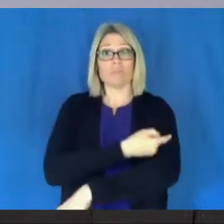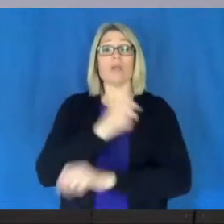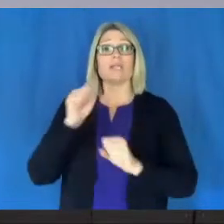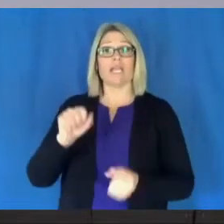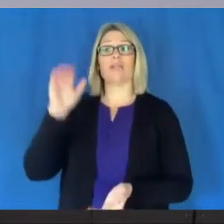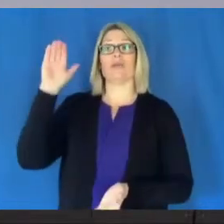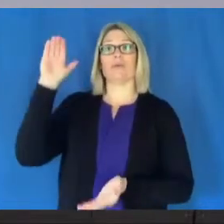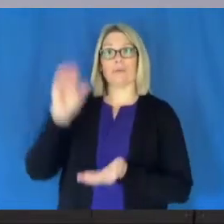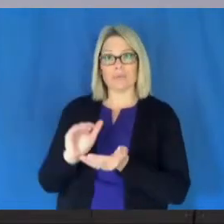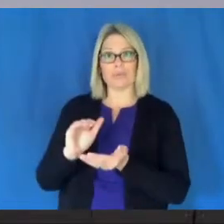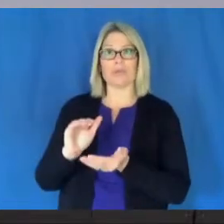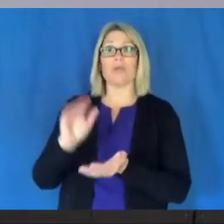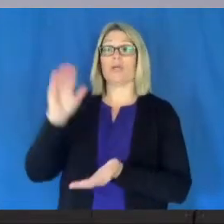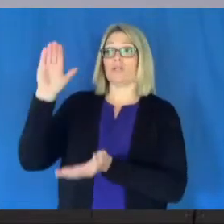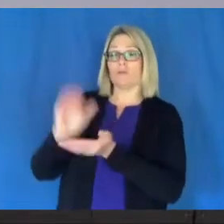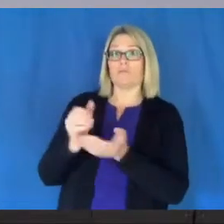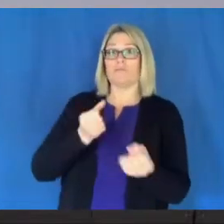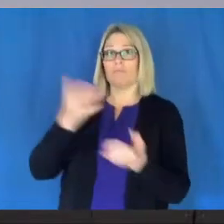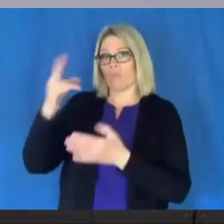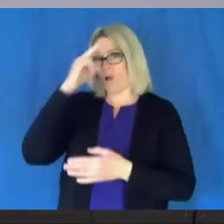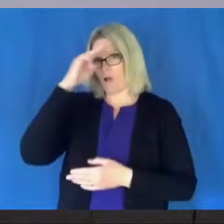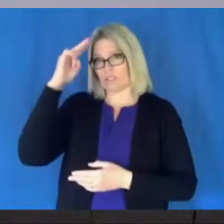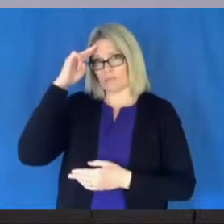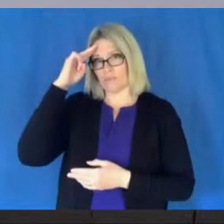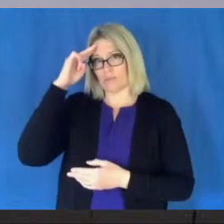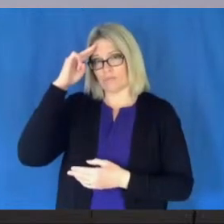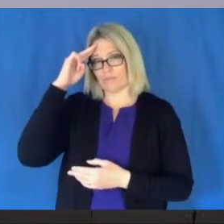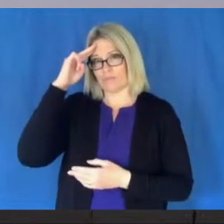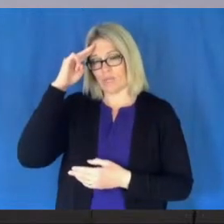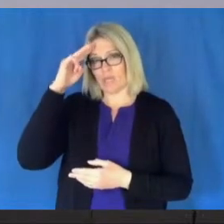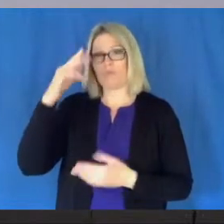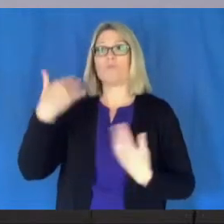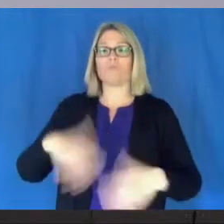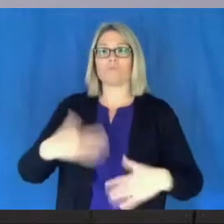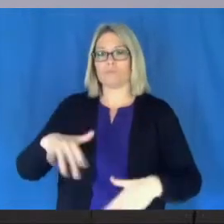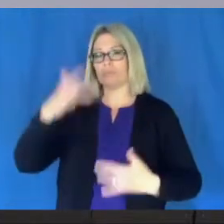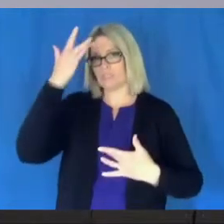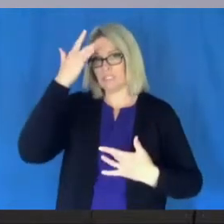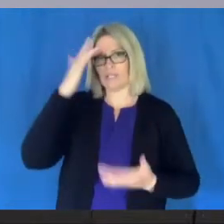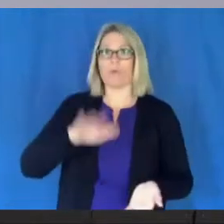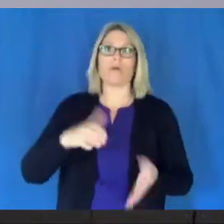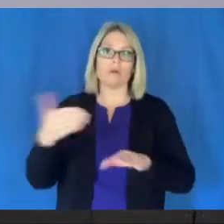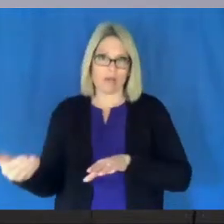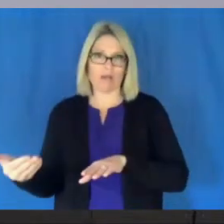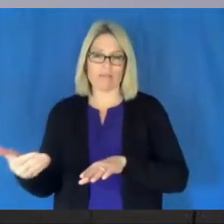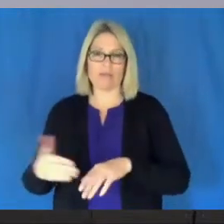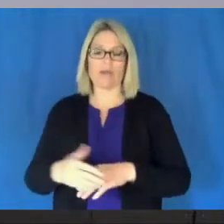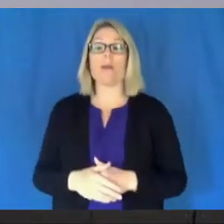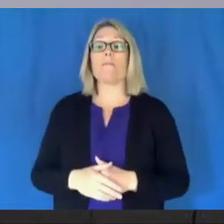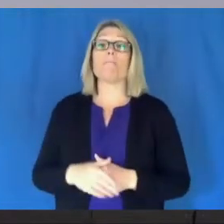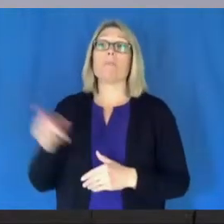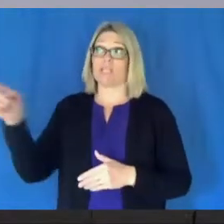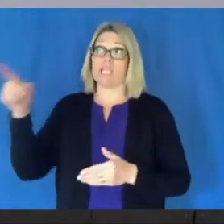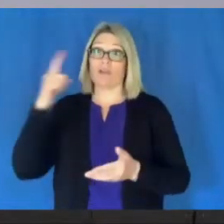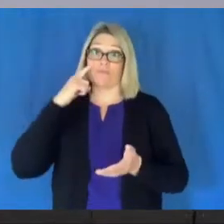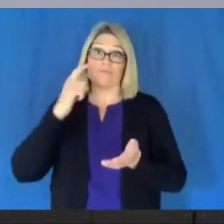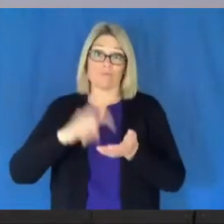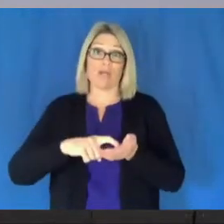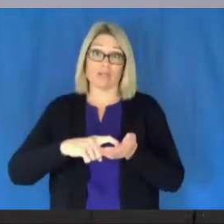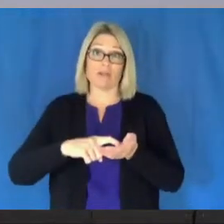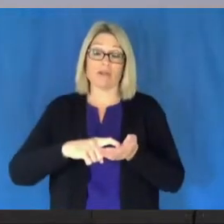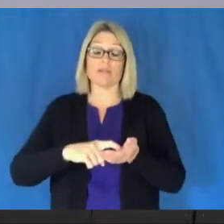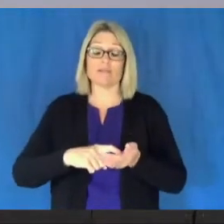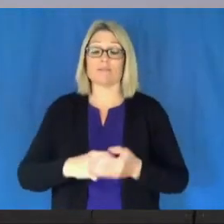of hospitalization and severe outcome. But they also recognize that there is